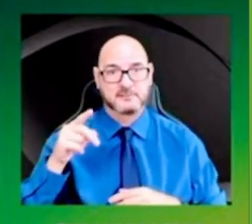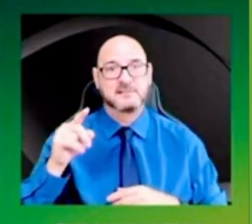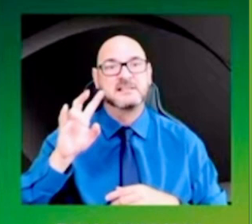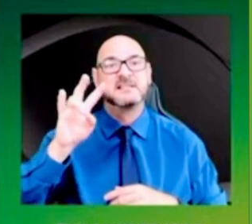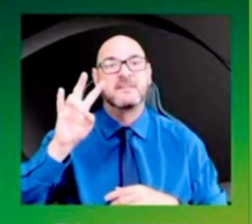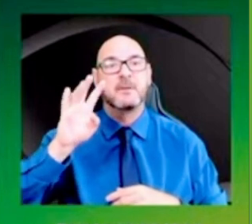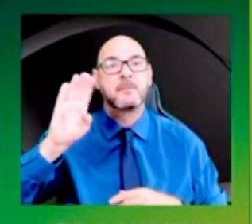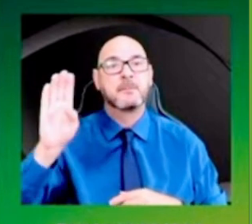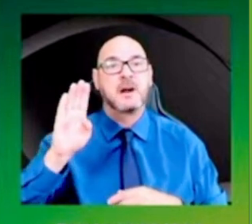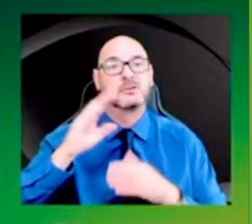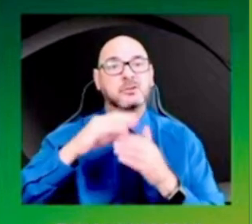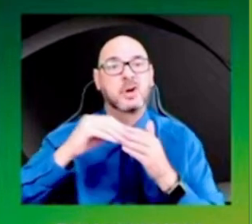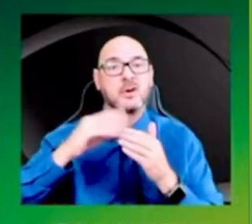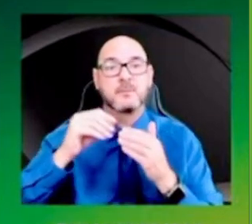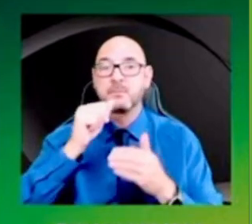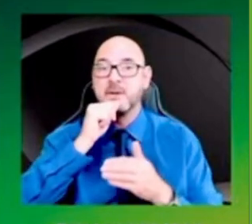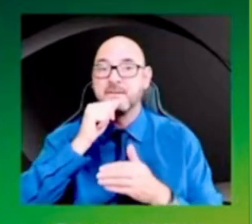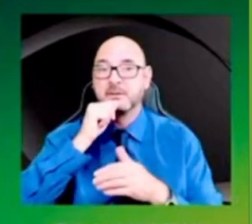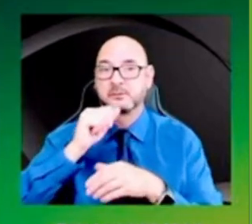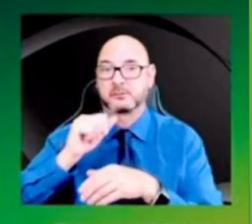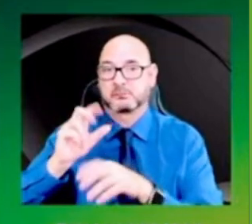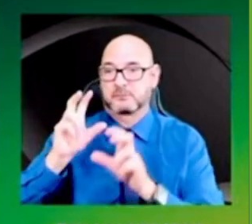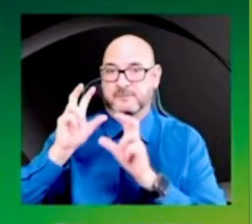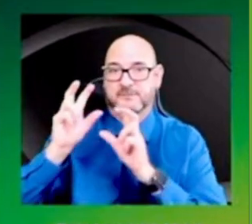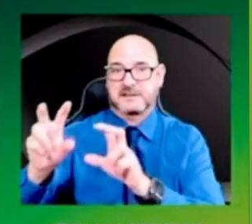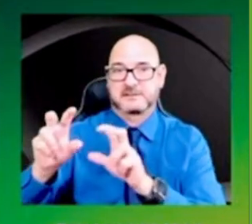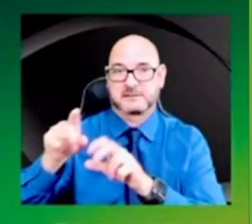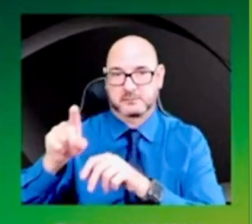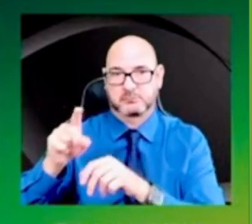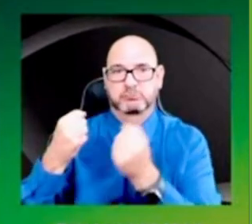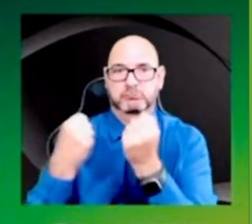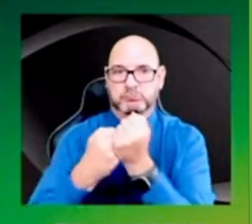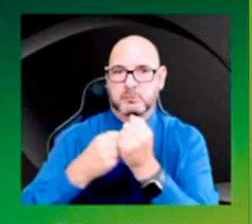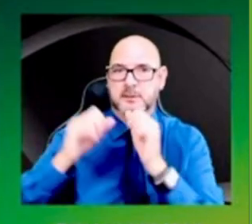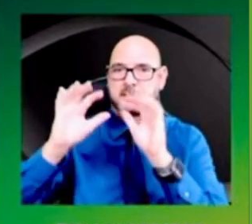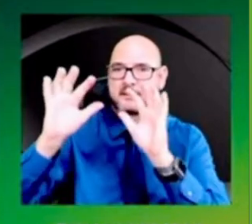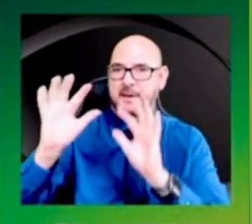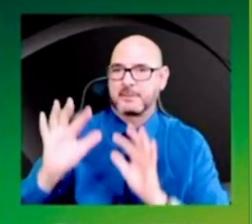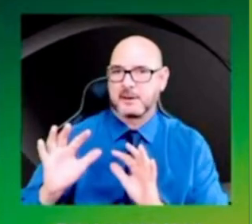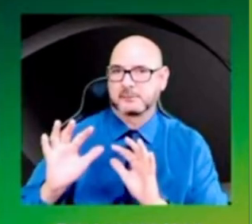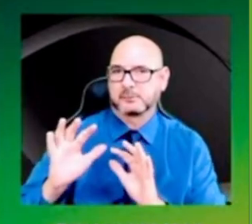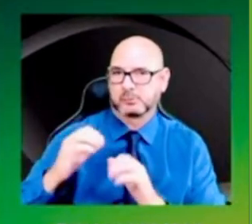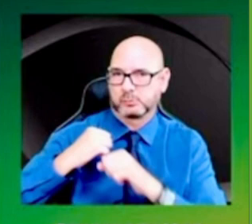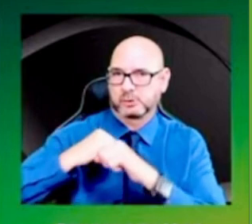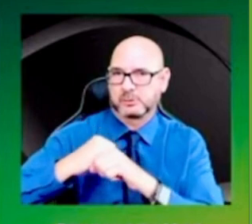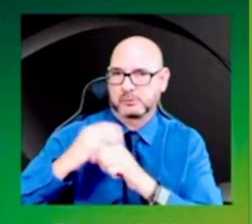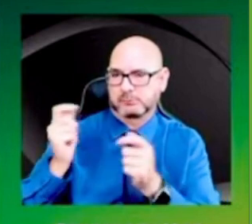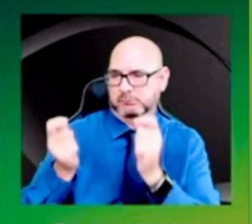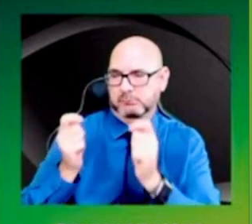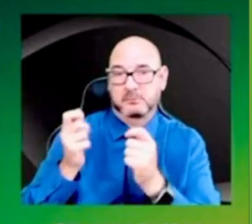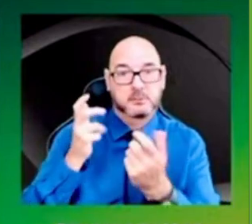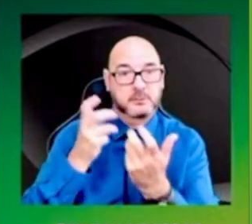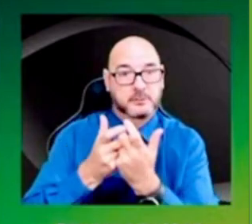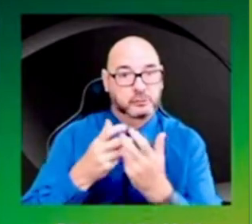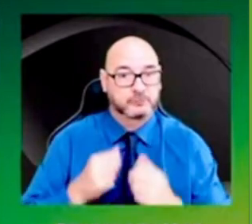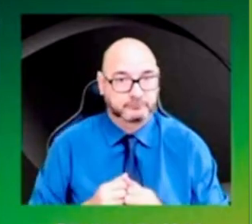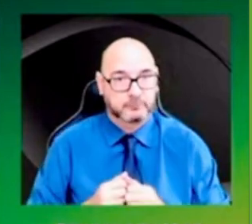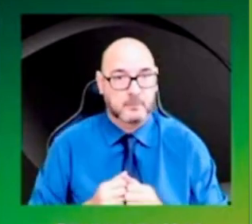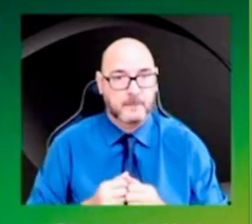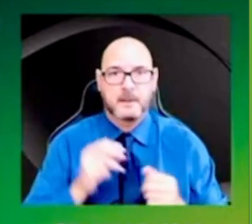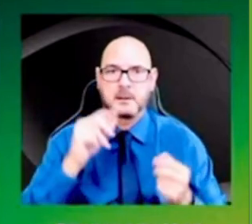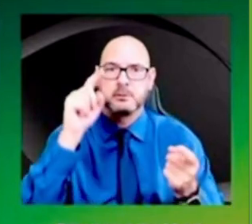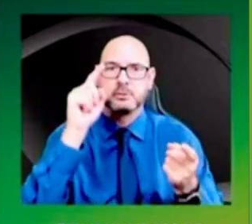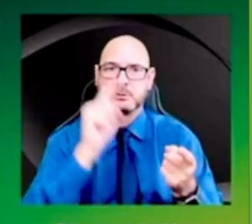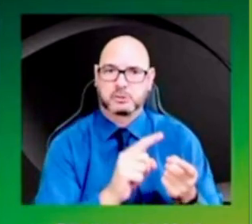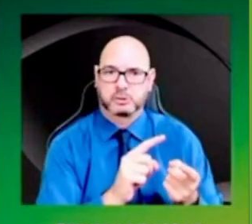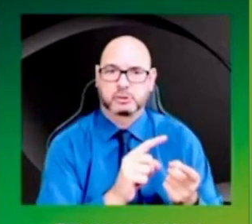support climate resilience, adaptation, and mitigation. In Ghana earlier this week, I announced $1 billion